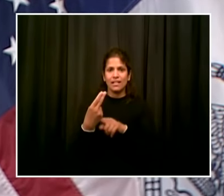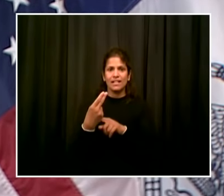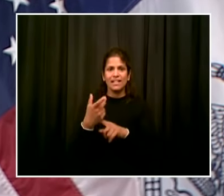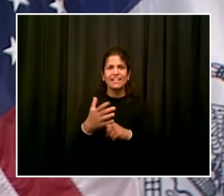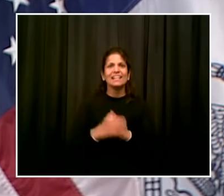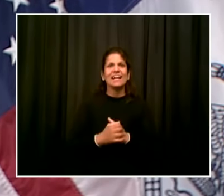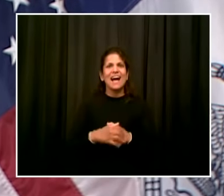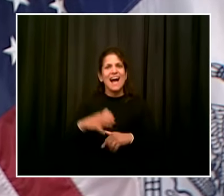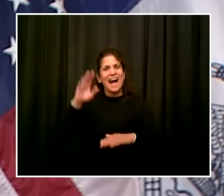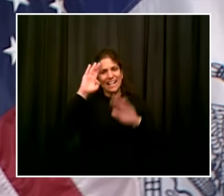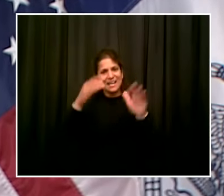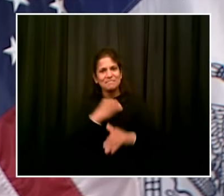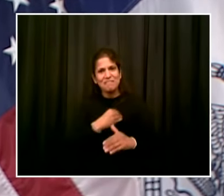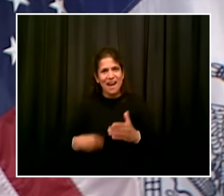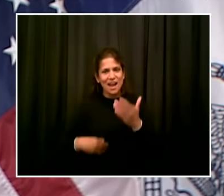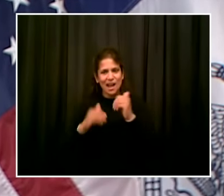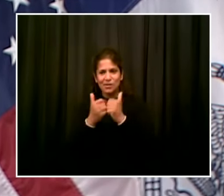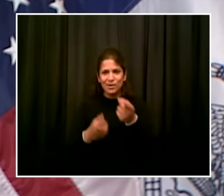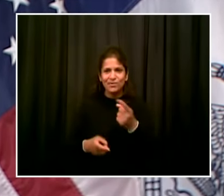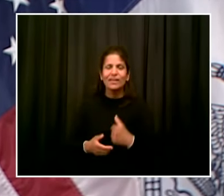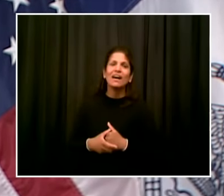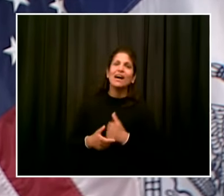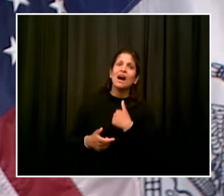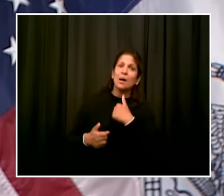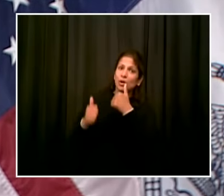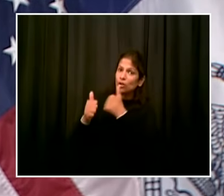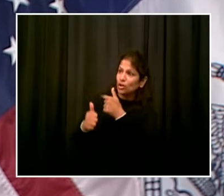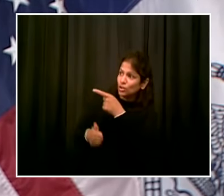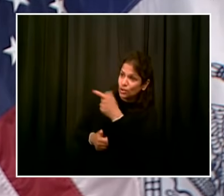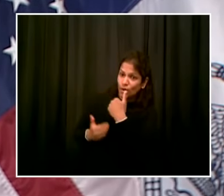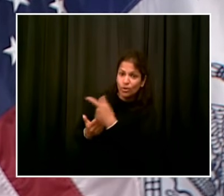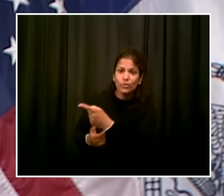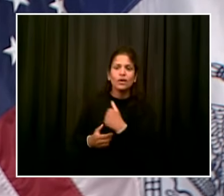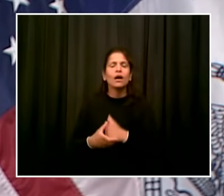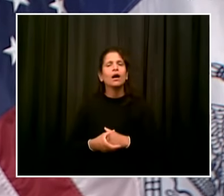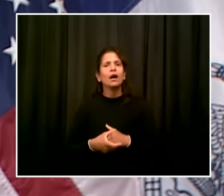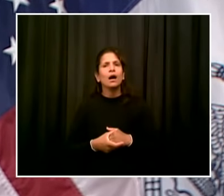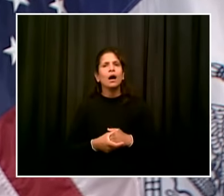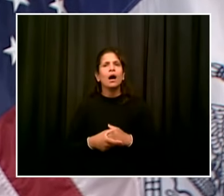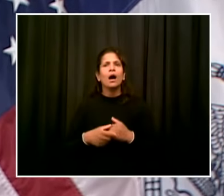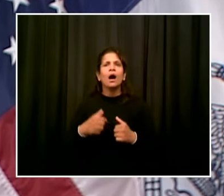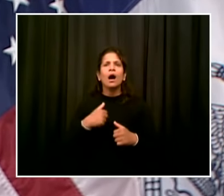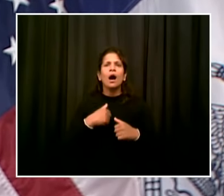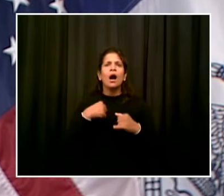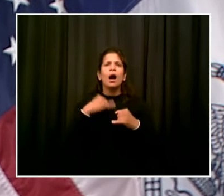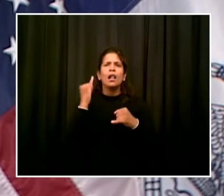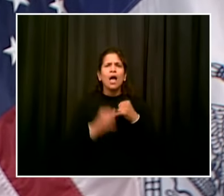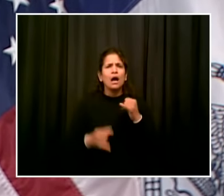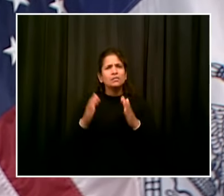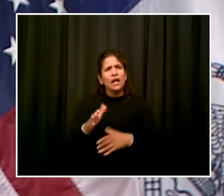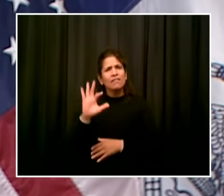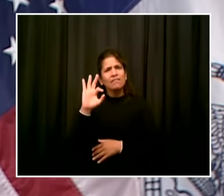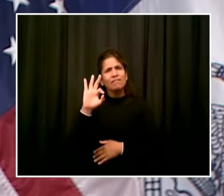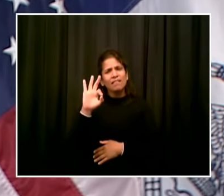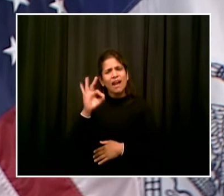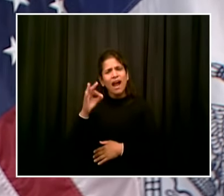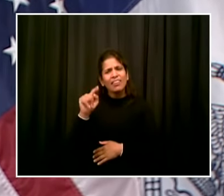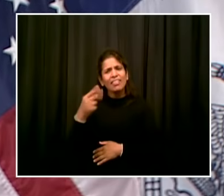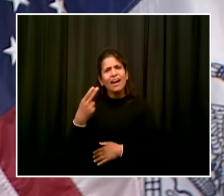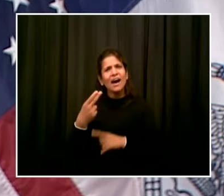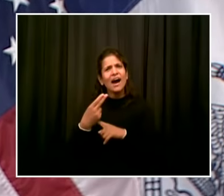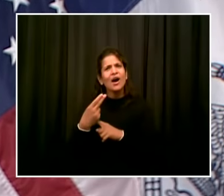leadoff. I'm glad you brought it together. But, Seth, just because you're batting ninth doesn't mean you can't have a great question. No. I hope you've got the infield shift